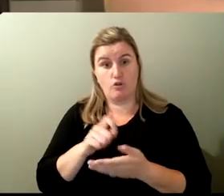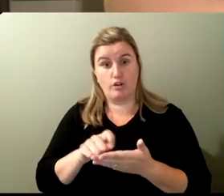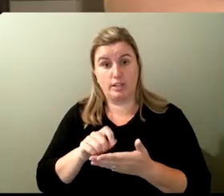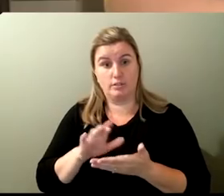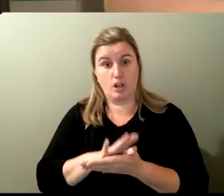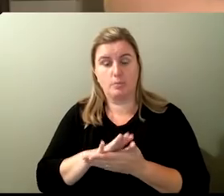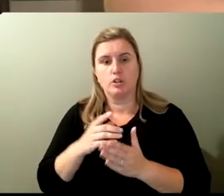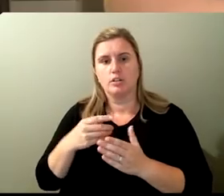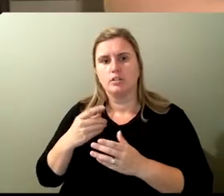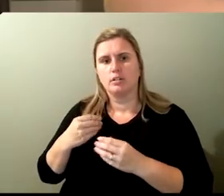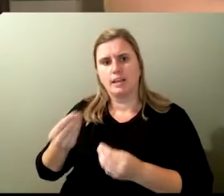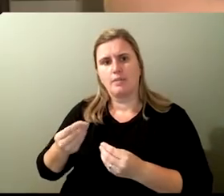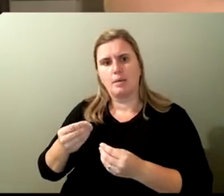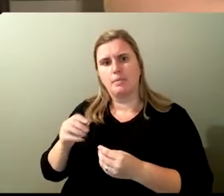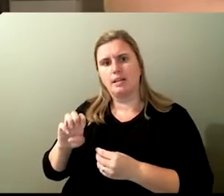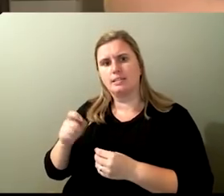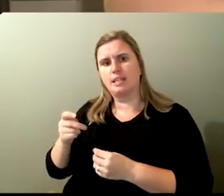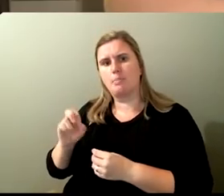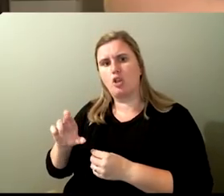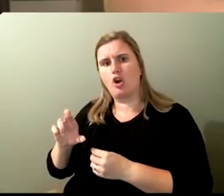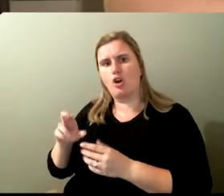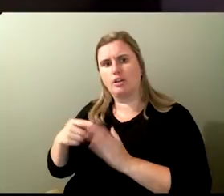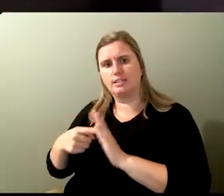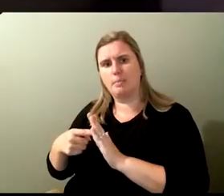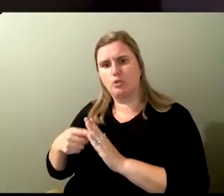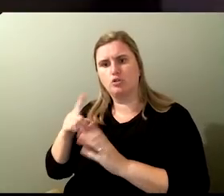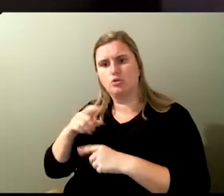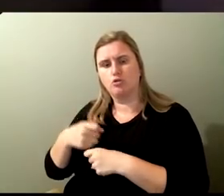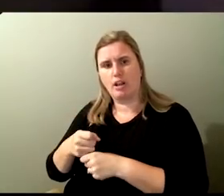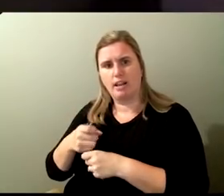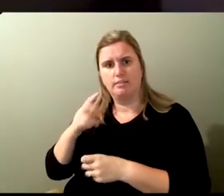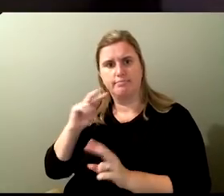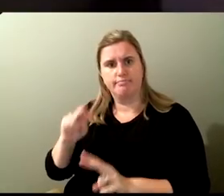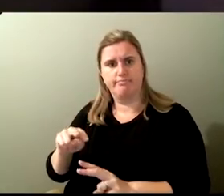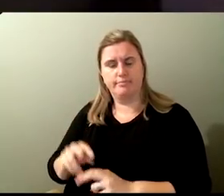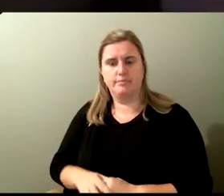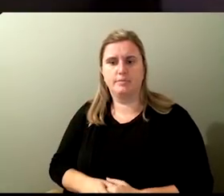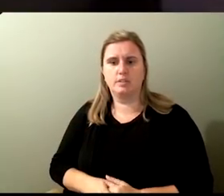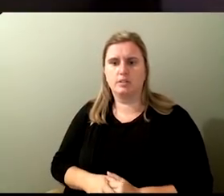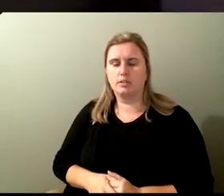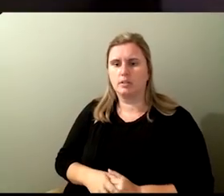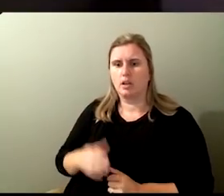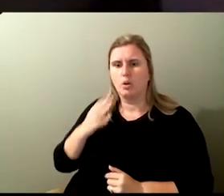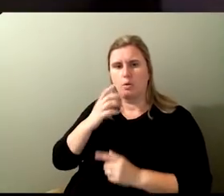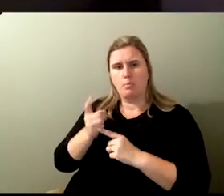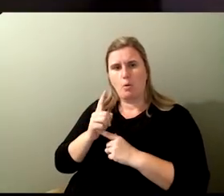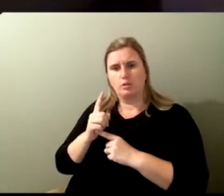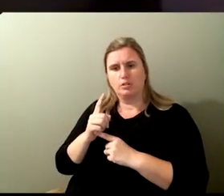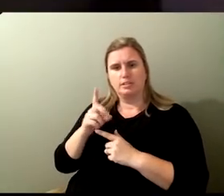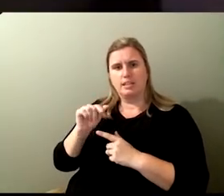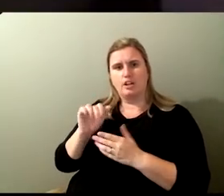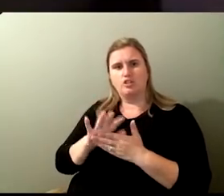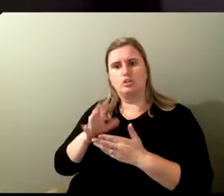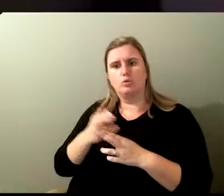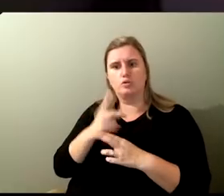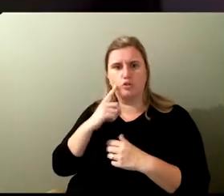exemplar examples as the skill demonstration. These are great. I noticed that the momentary time sampling data sheet we use for one of the